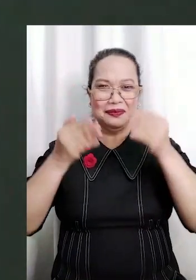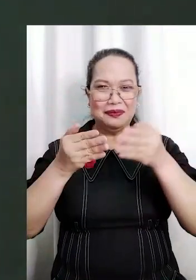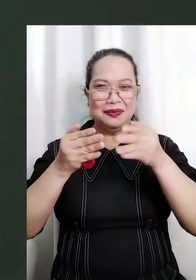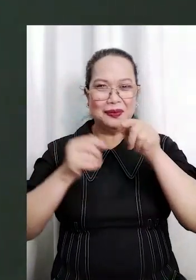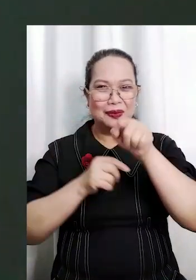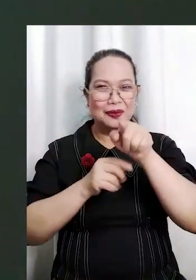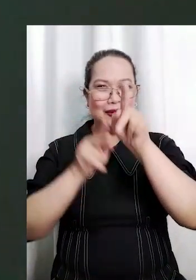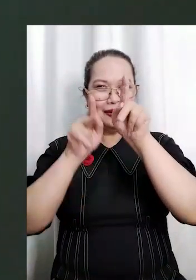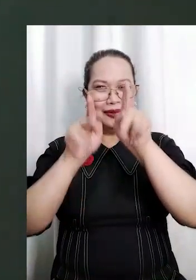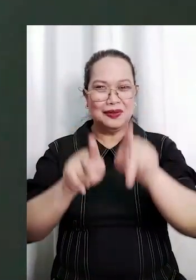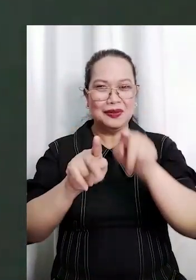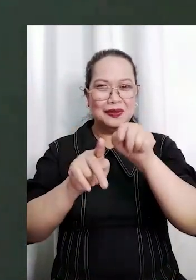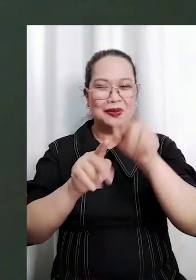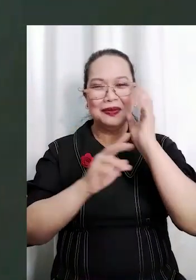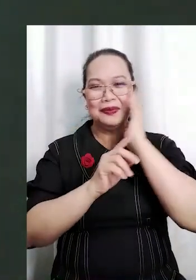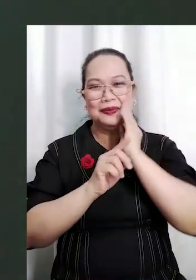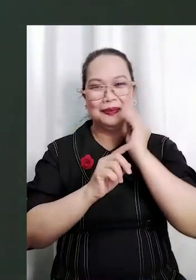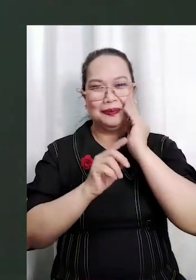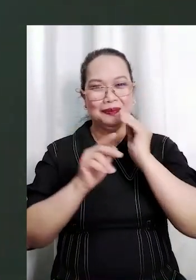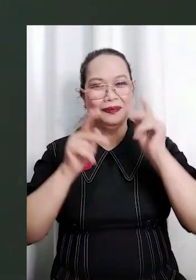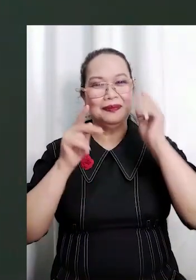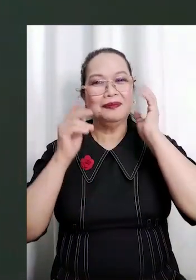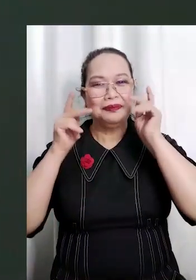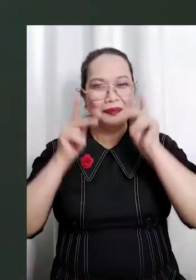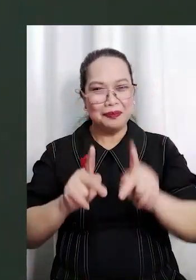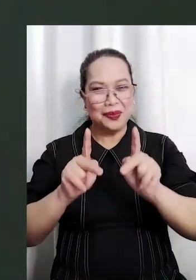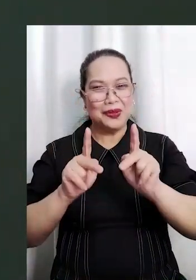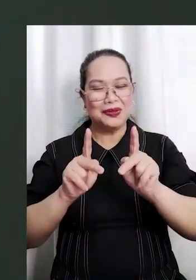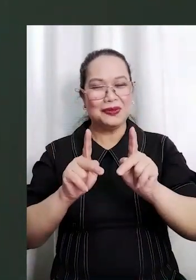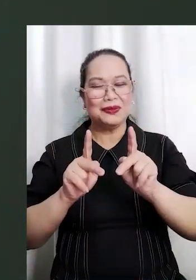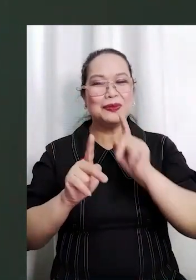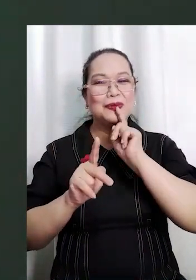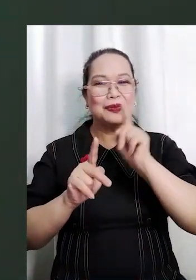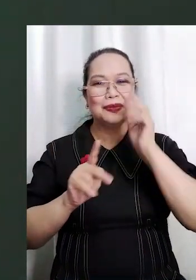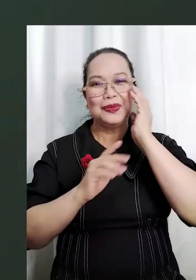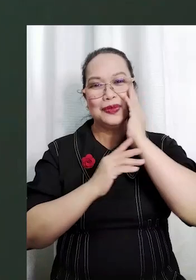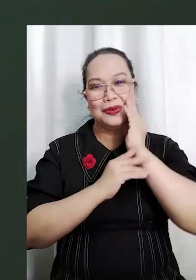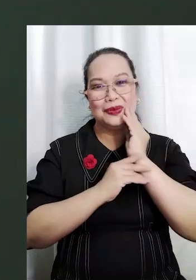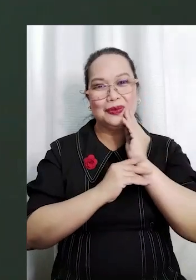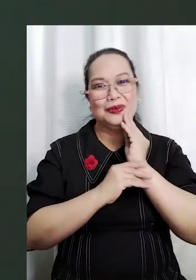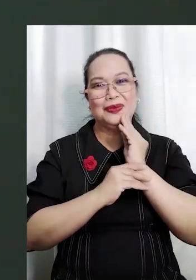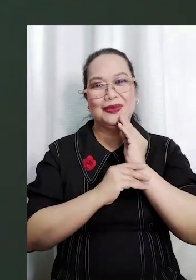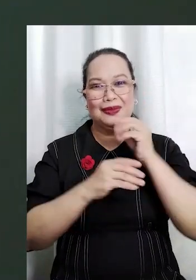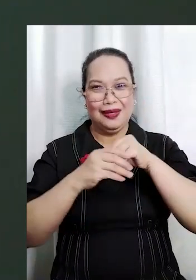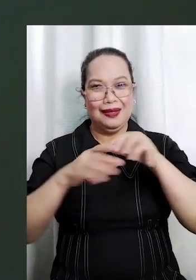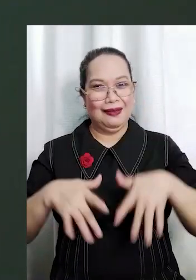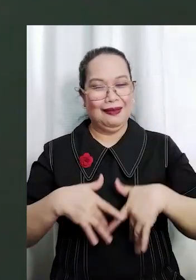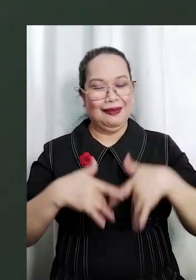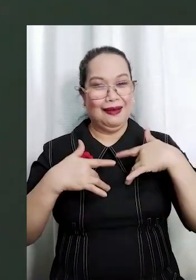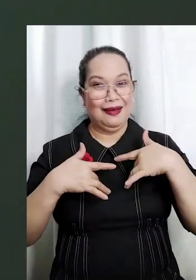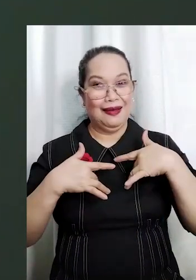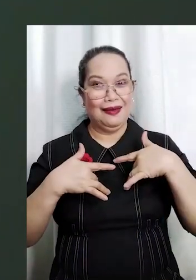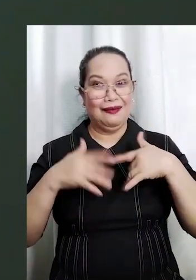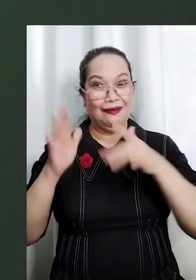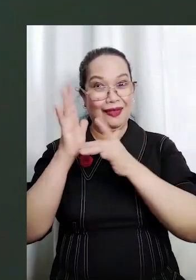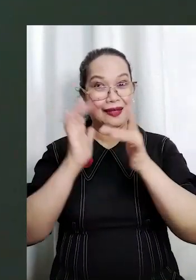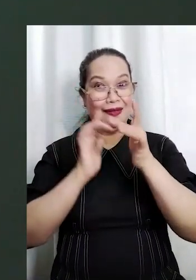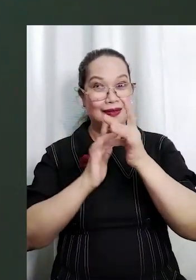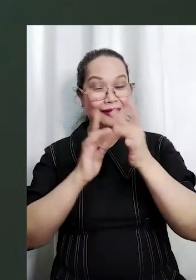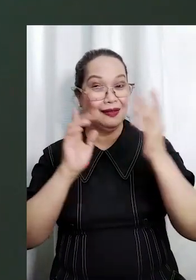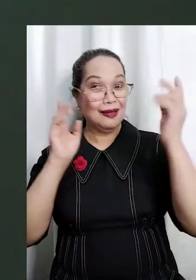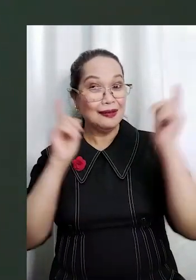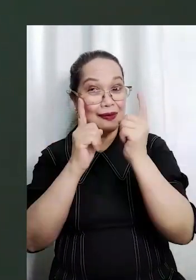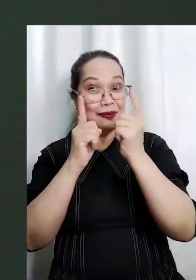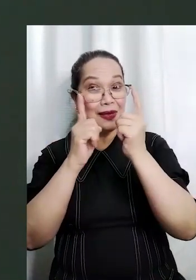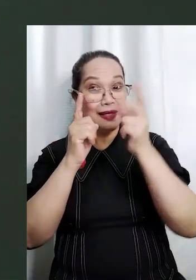focusing on the same experience that a person is living out. sa engkwentro ni Jesus sa